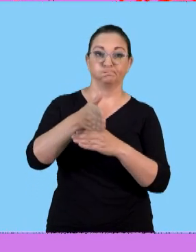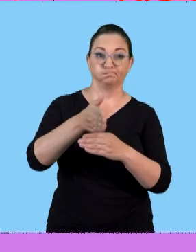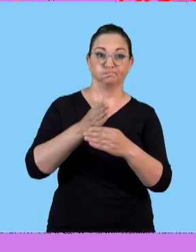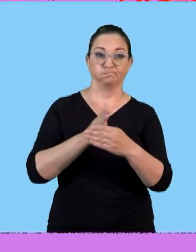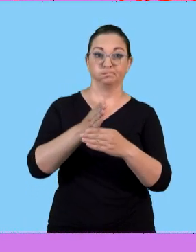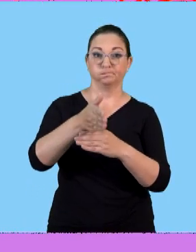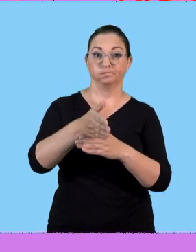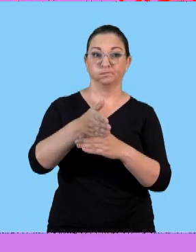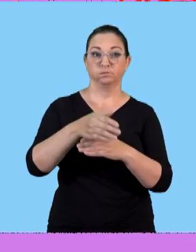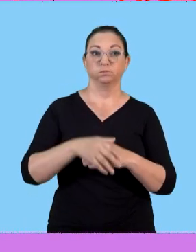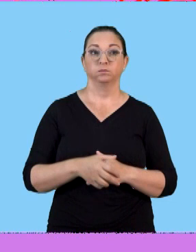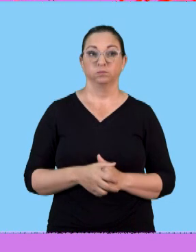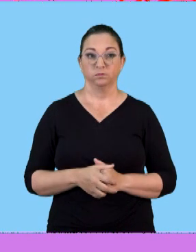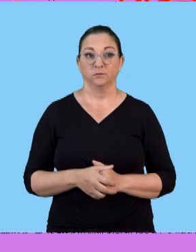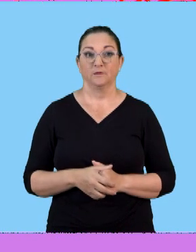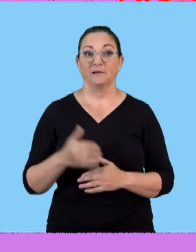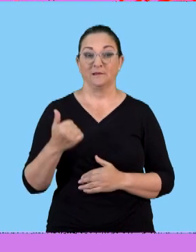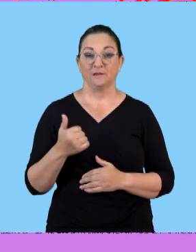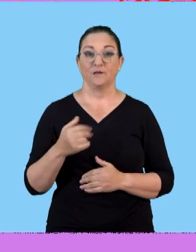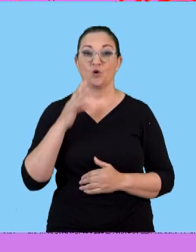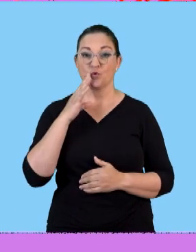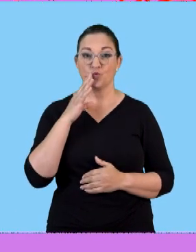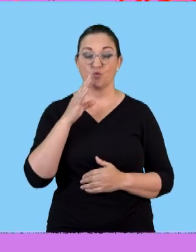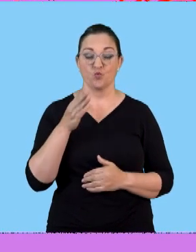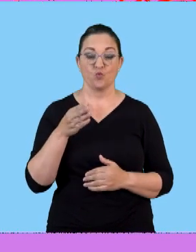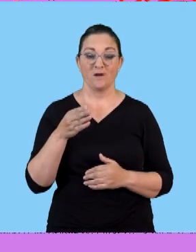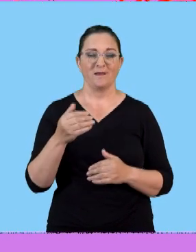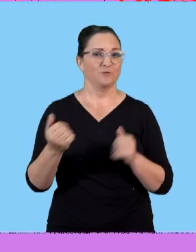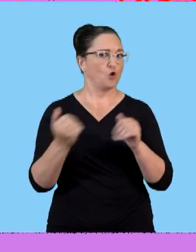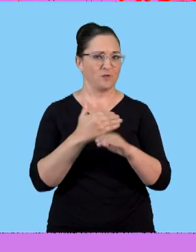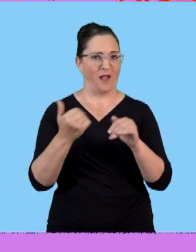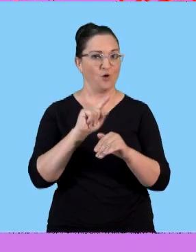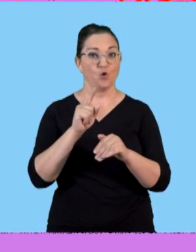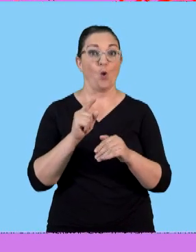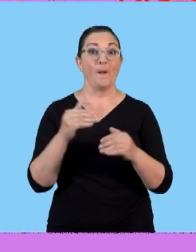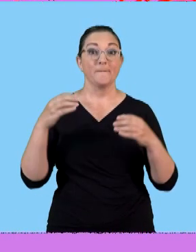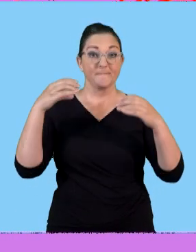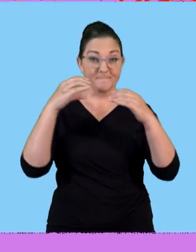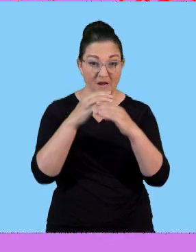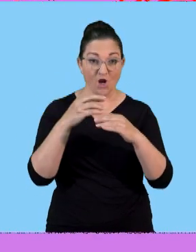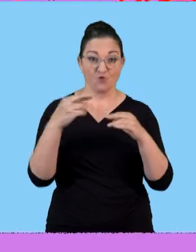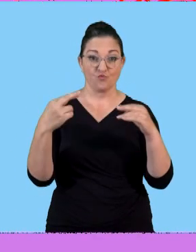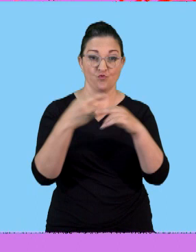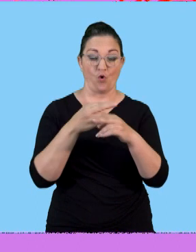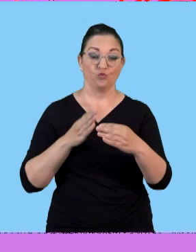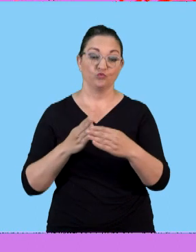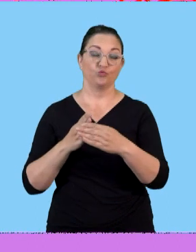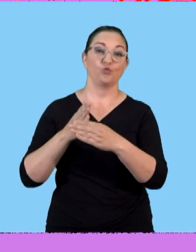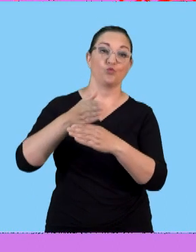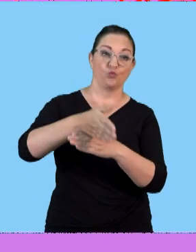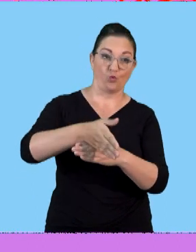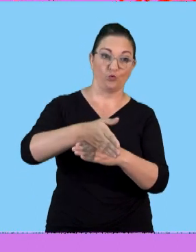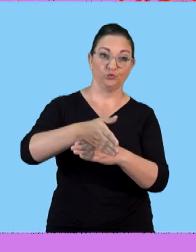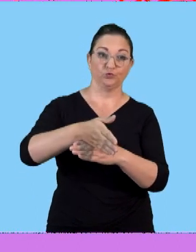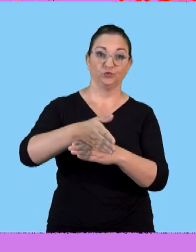highway. Cross the highway. So I'll indicate cross, not the highway, the main road. Cross, and that